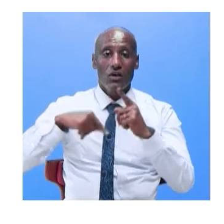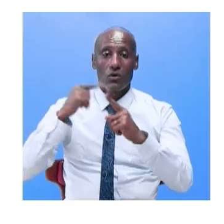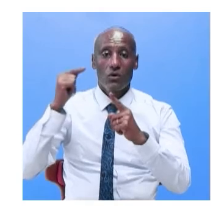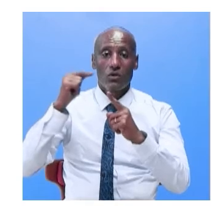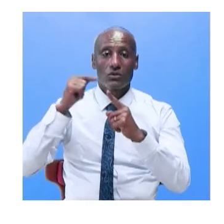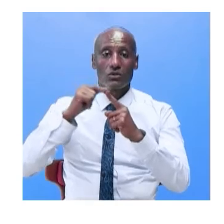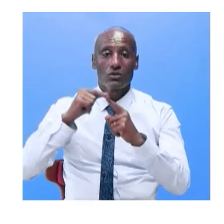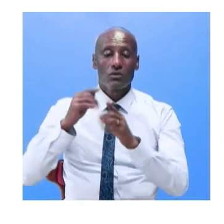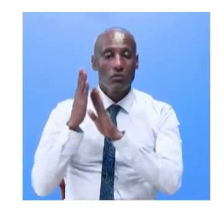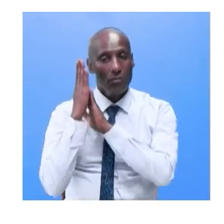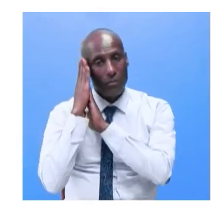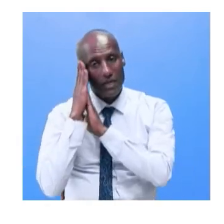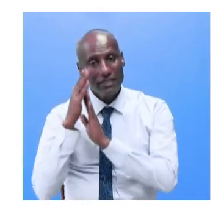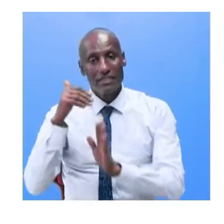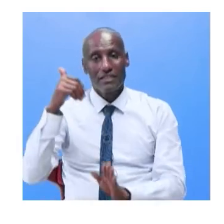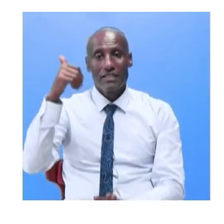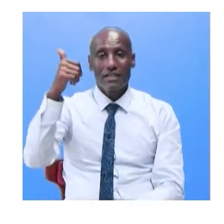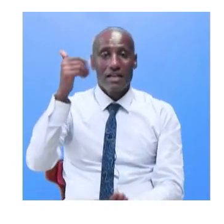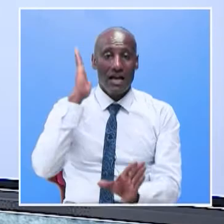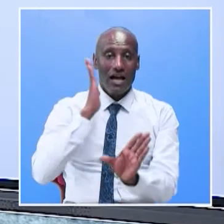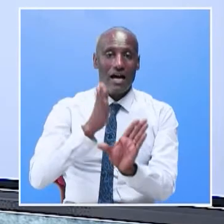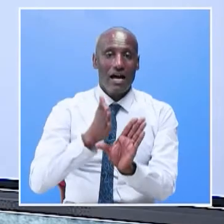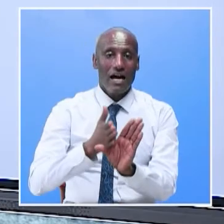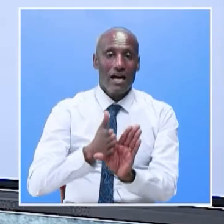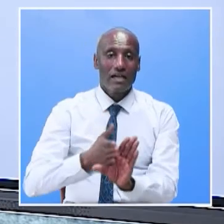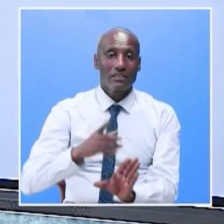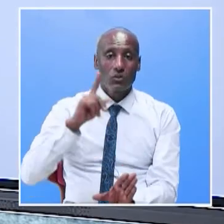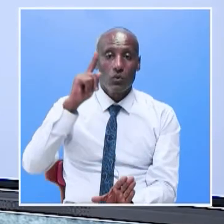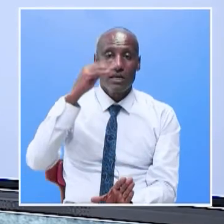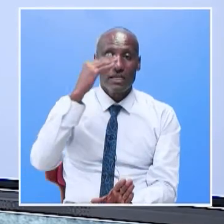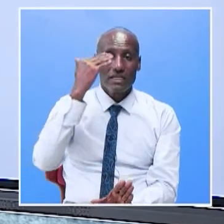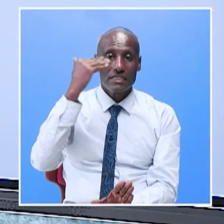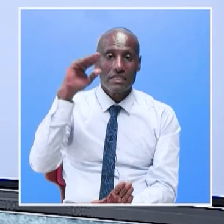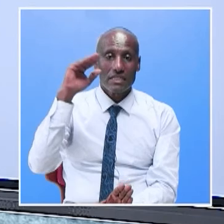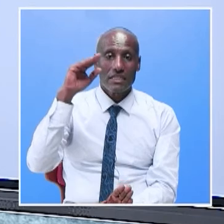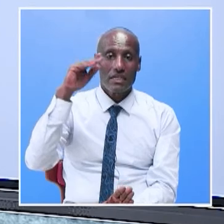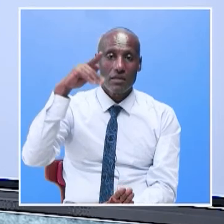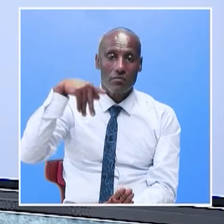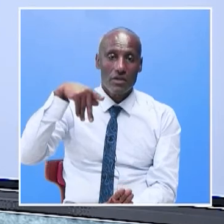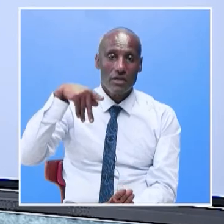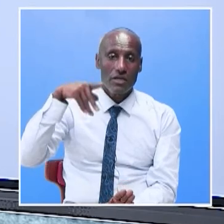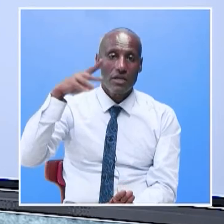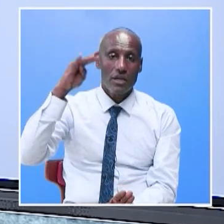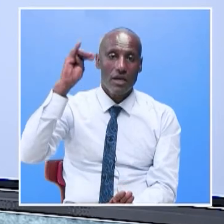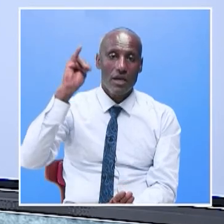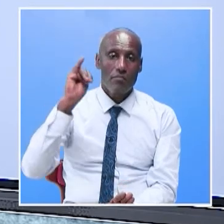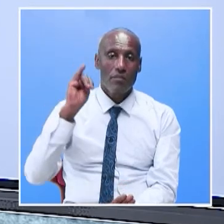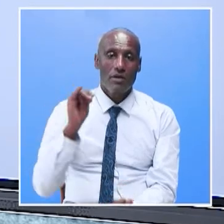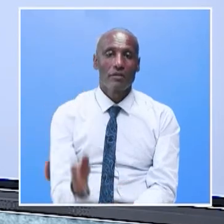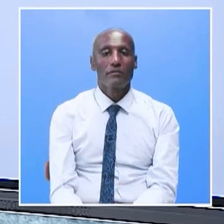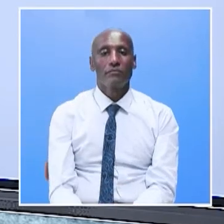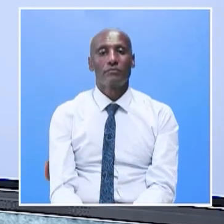bravo, at. I go to bed at 1:30. Where